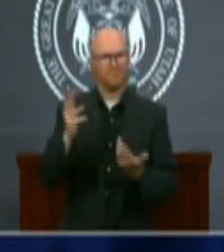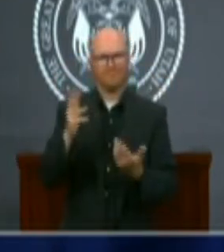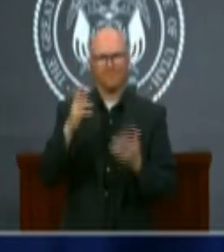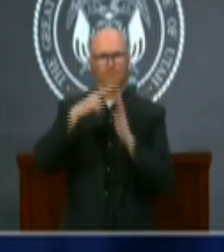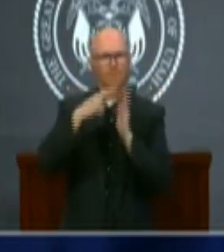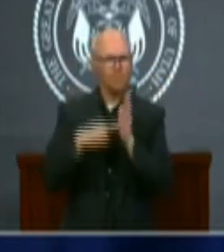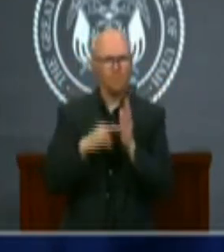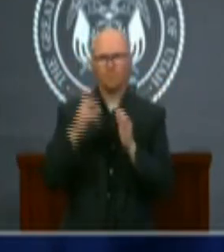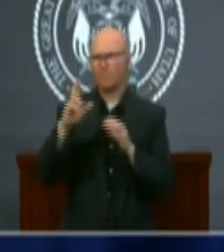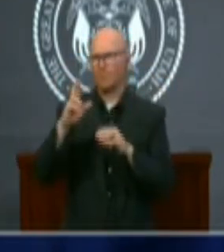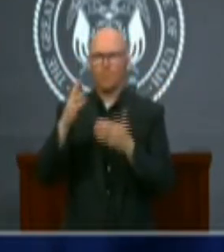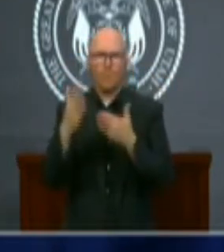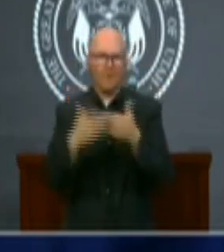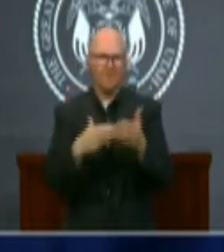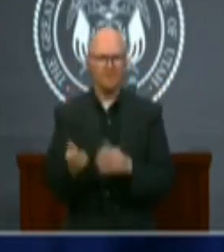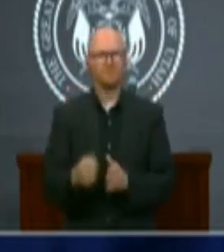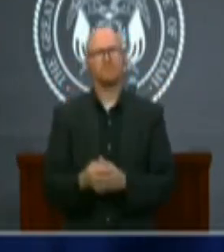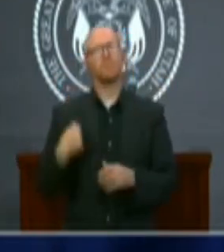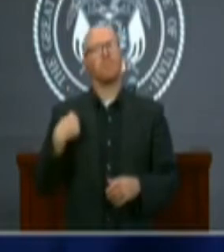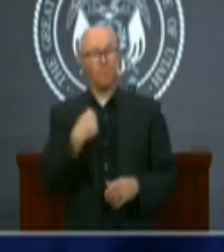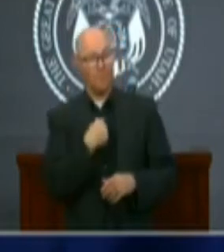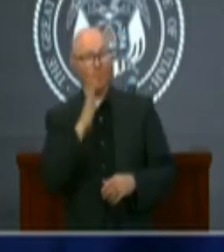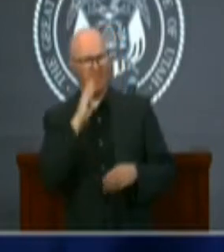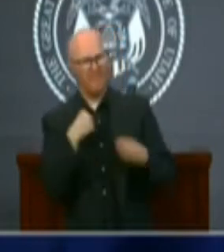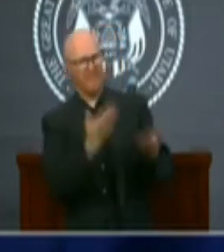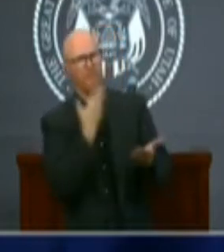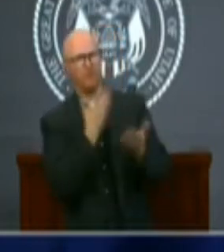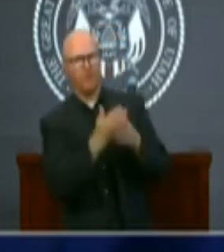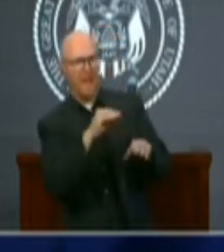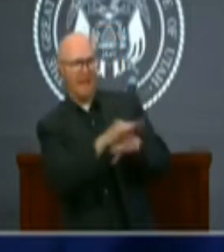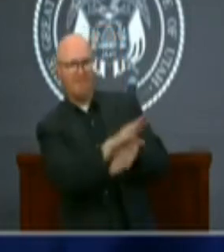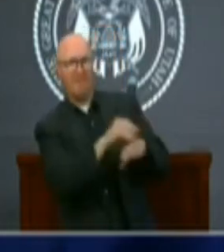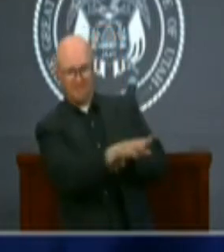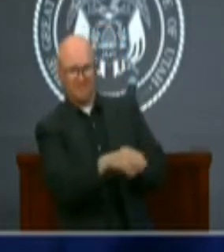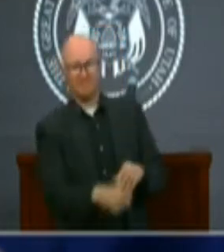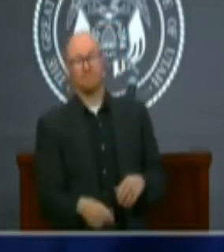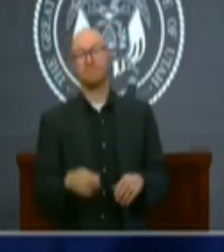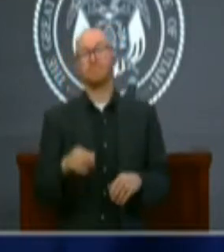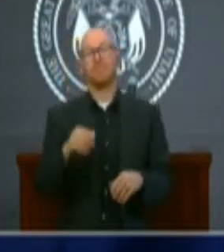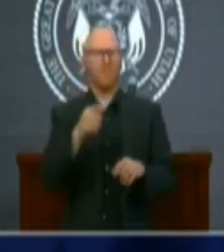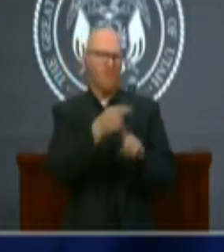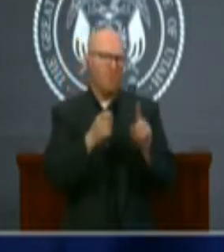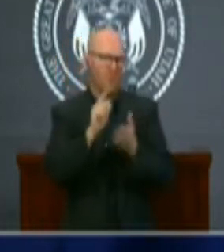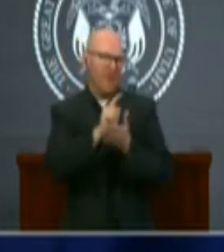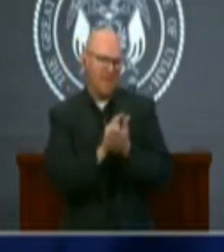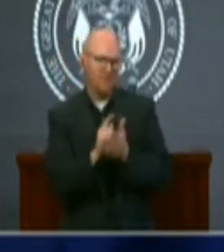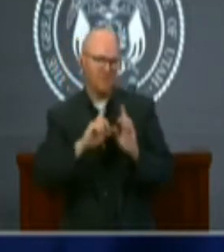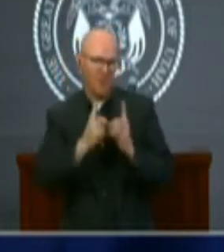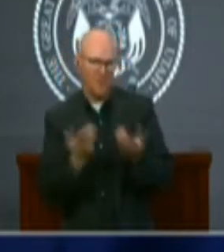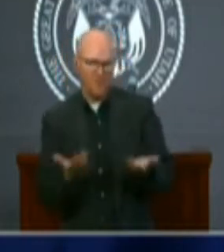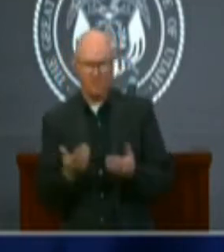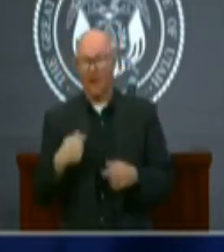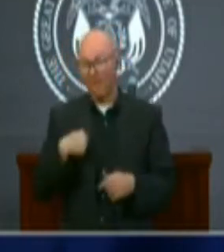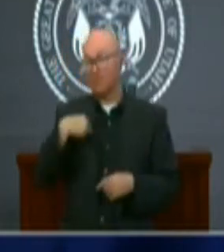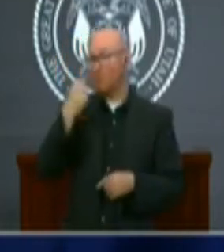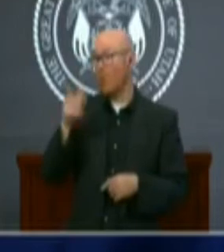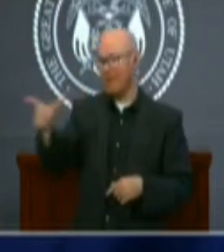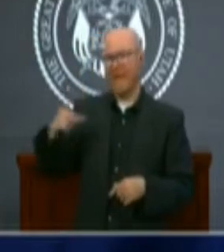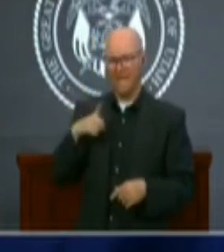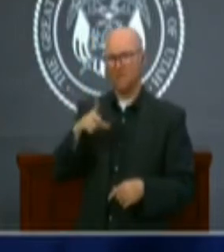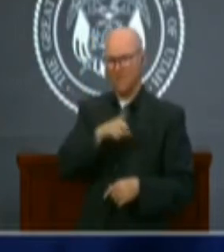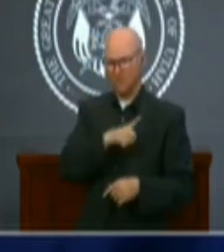get them good legal analysis on what they can do. I've told the legislature I think it's a terrible idea not to have additional